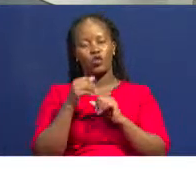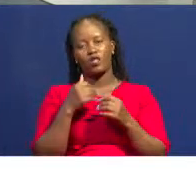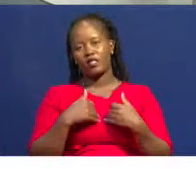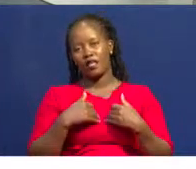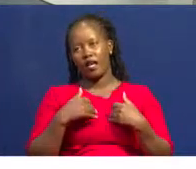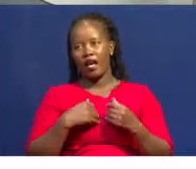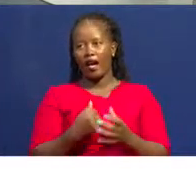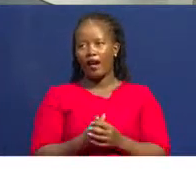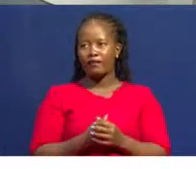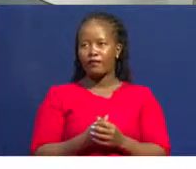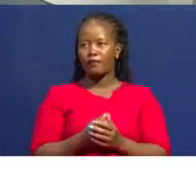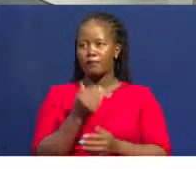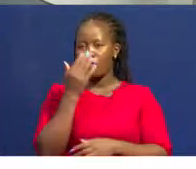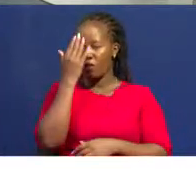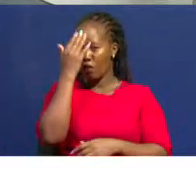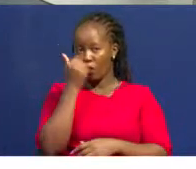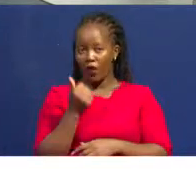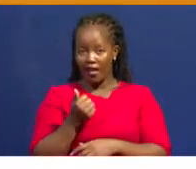say that? Right now,